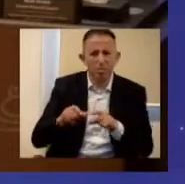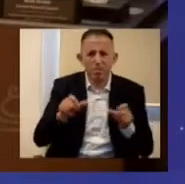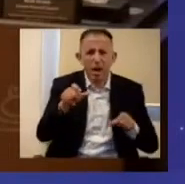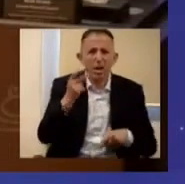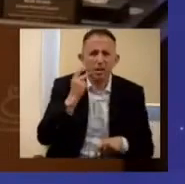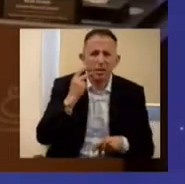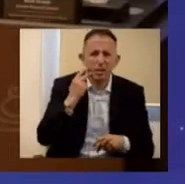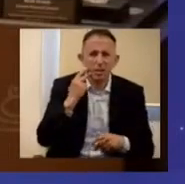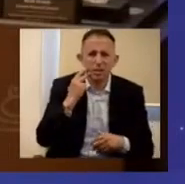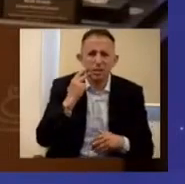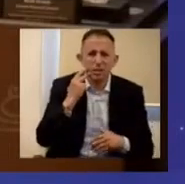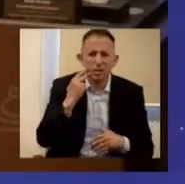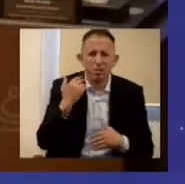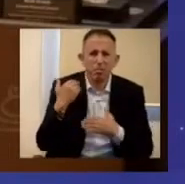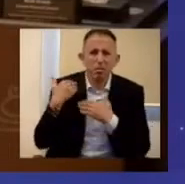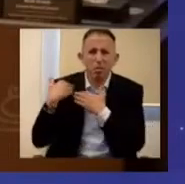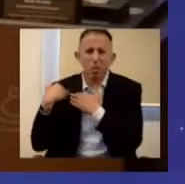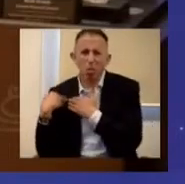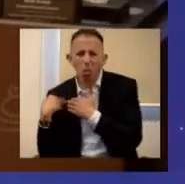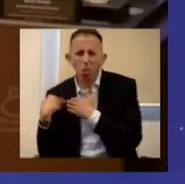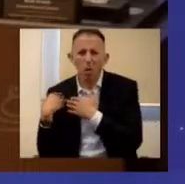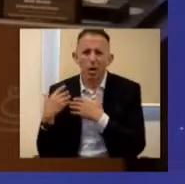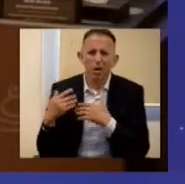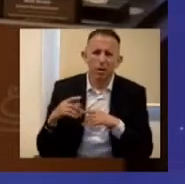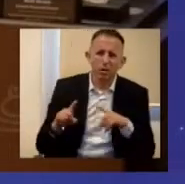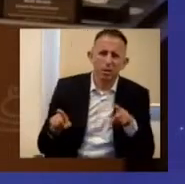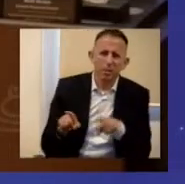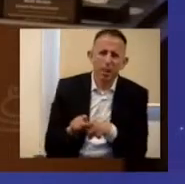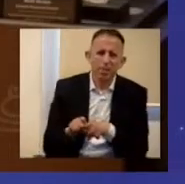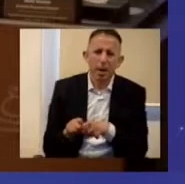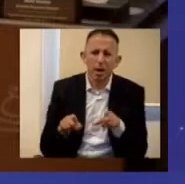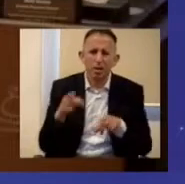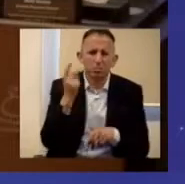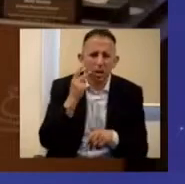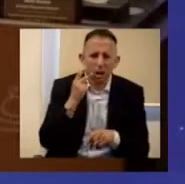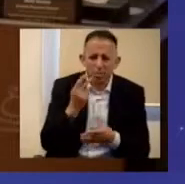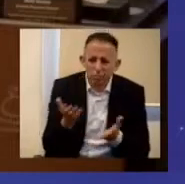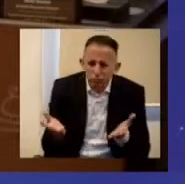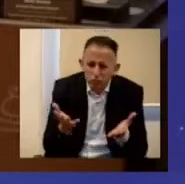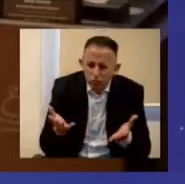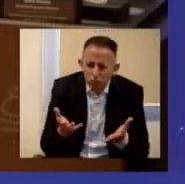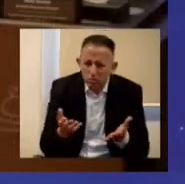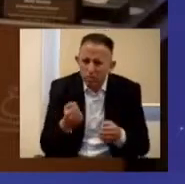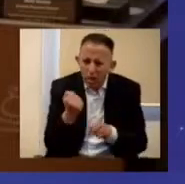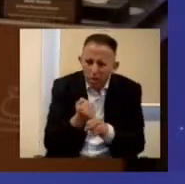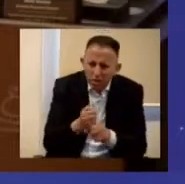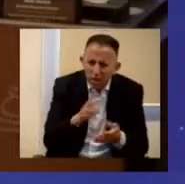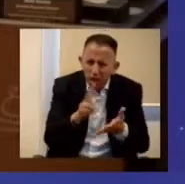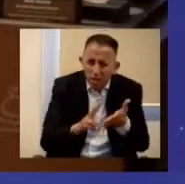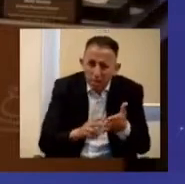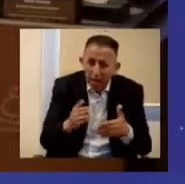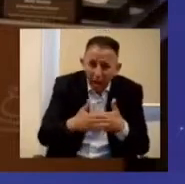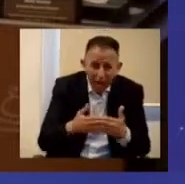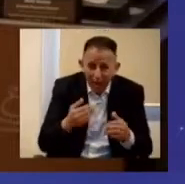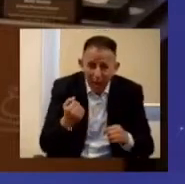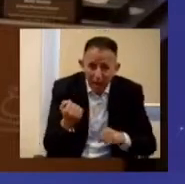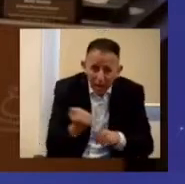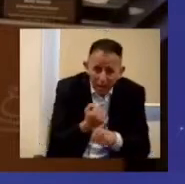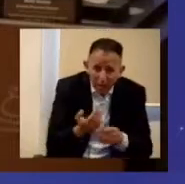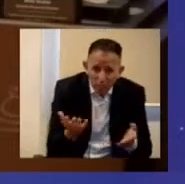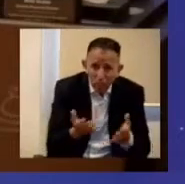If I do train in any kind of sport and I have a coach telling me, move your hand